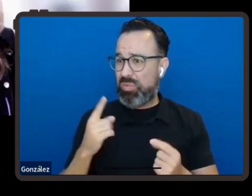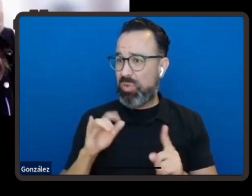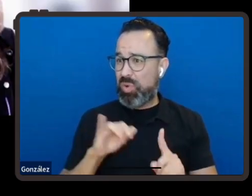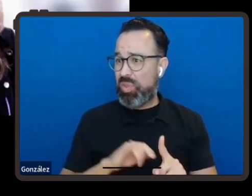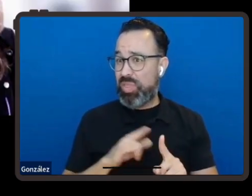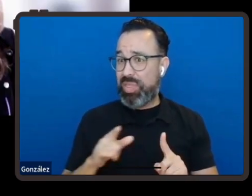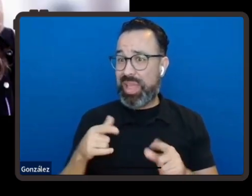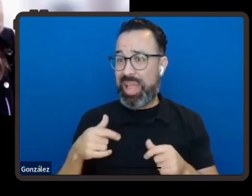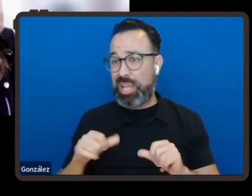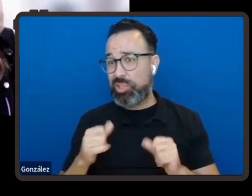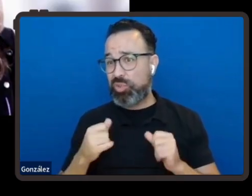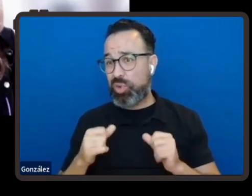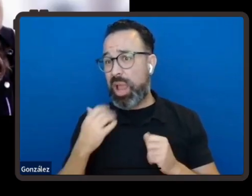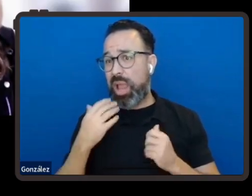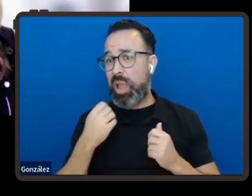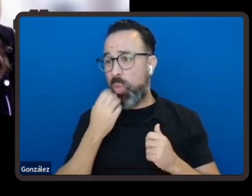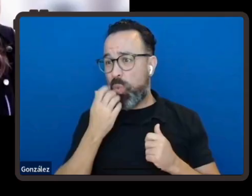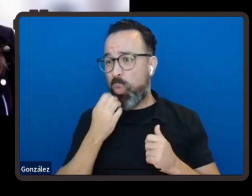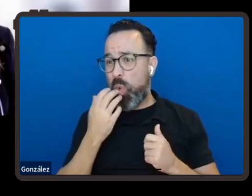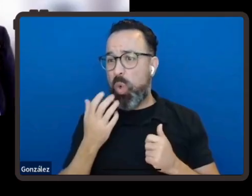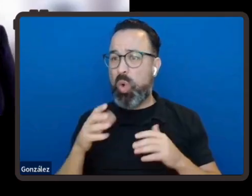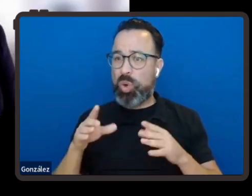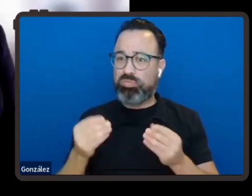few times a day.